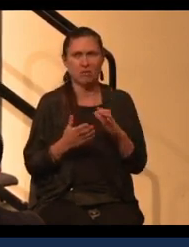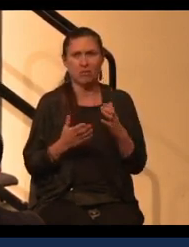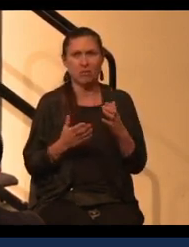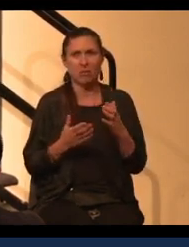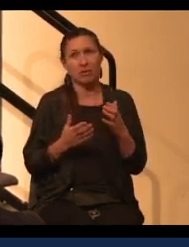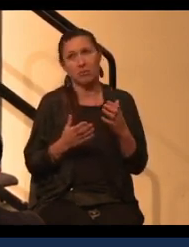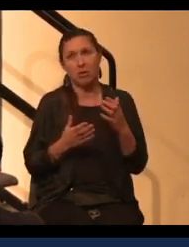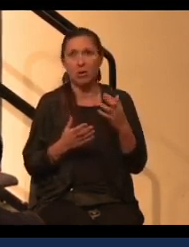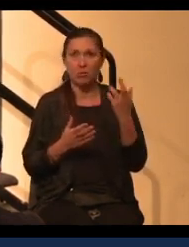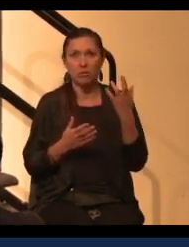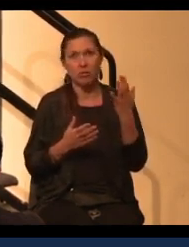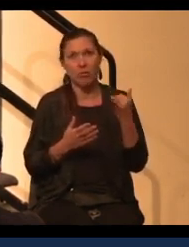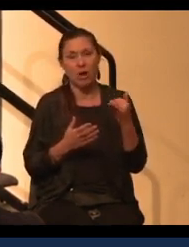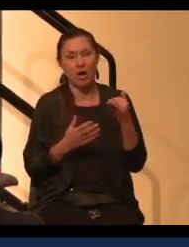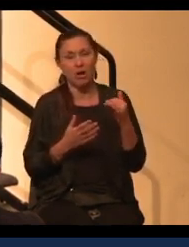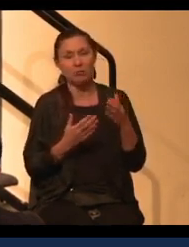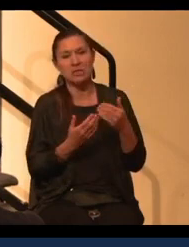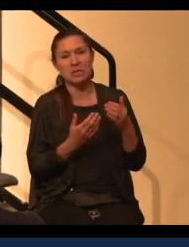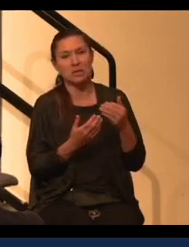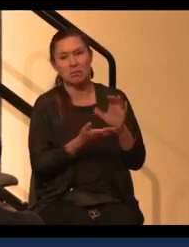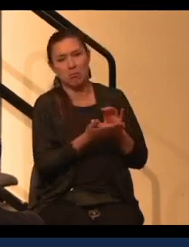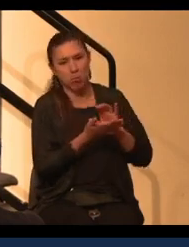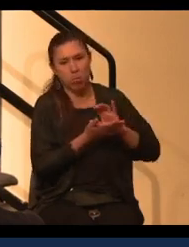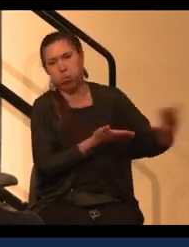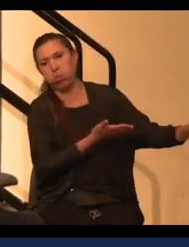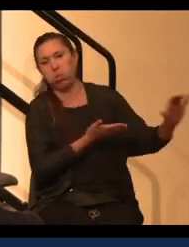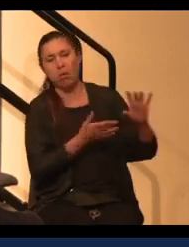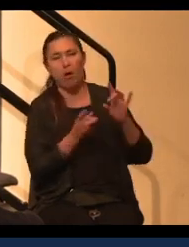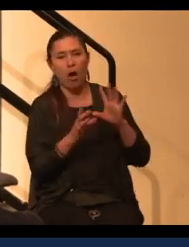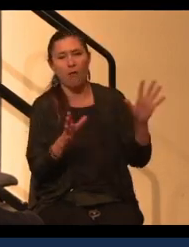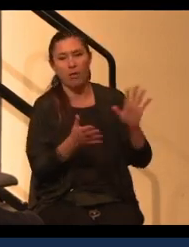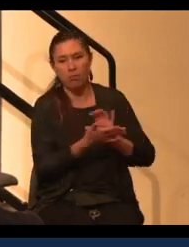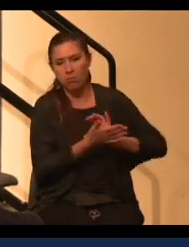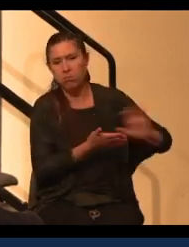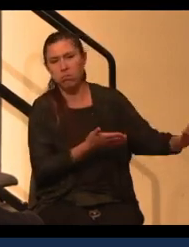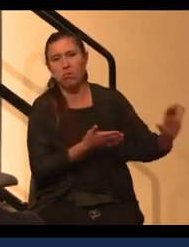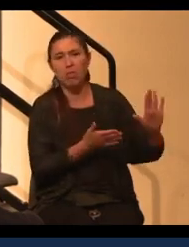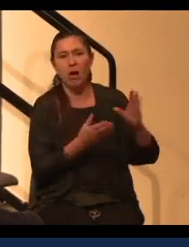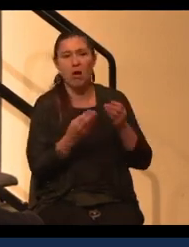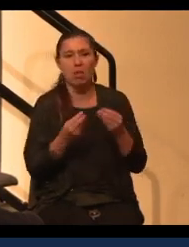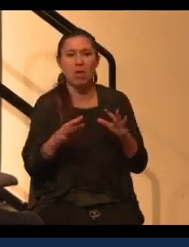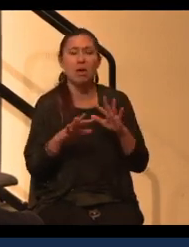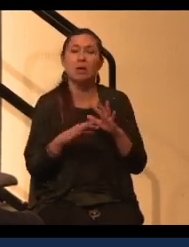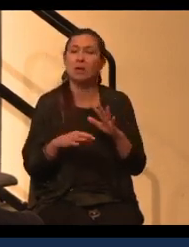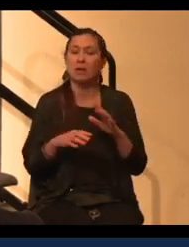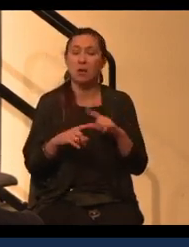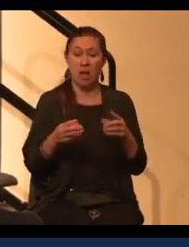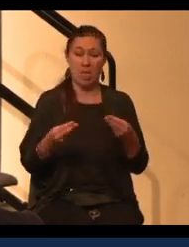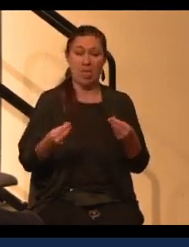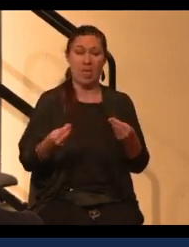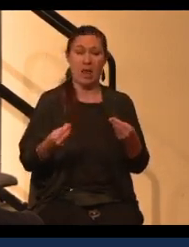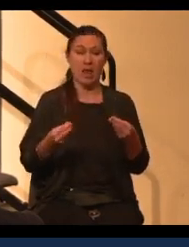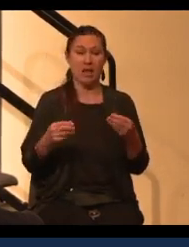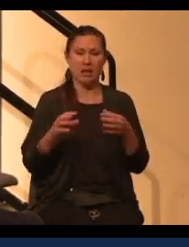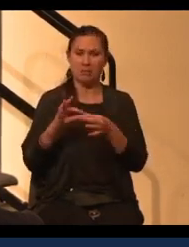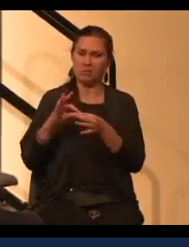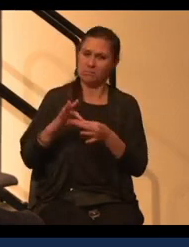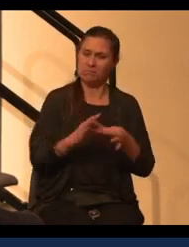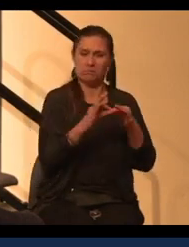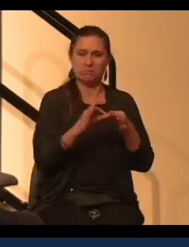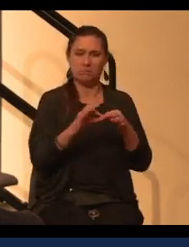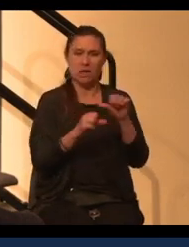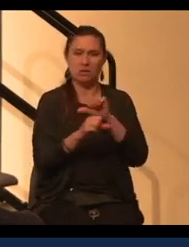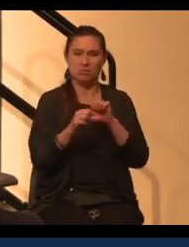why they were suddenly, or horribly, of course, colonized. But associating land with social identity, this is